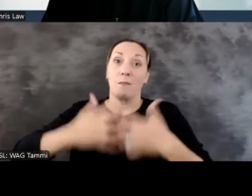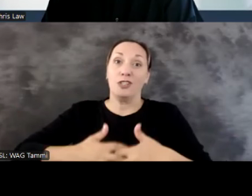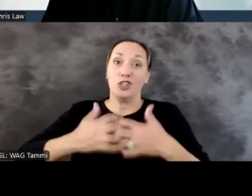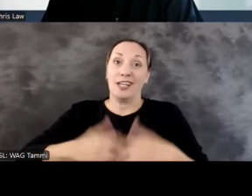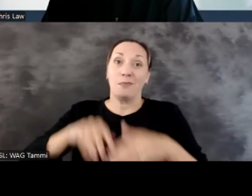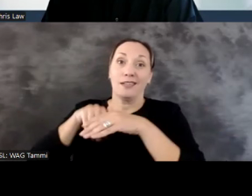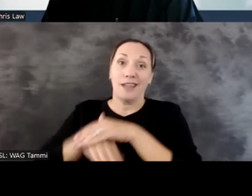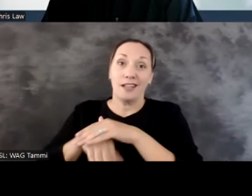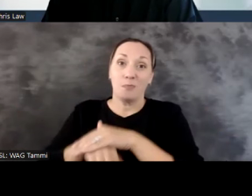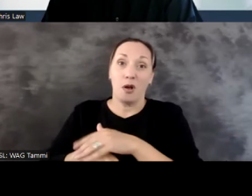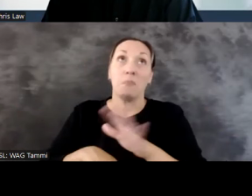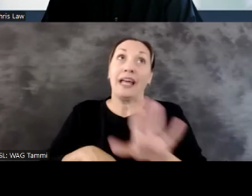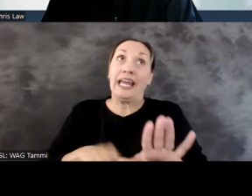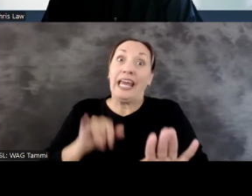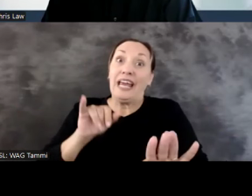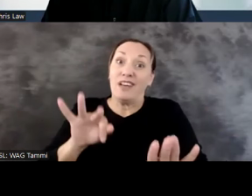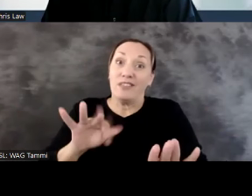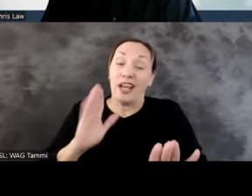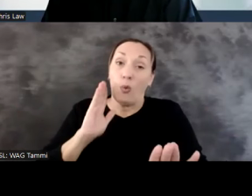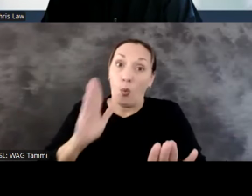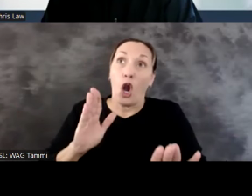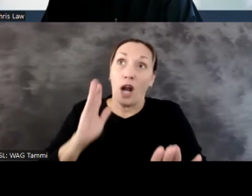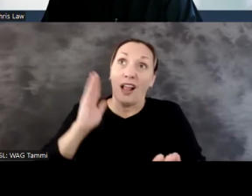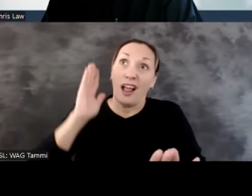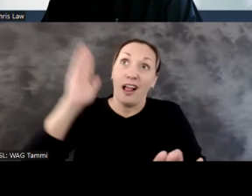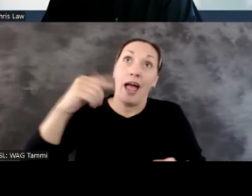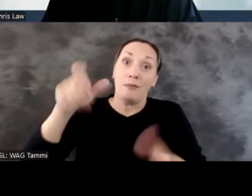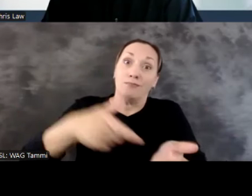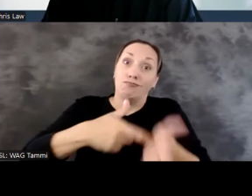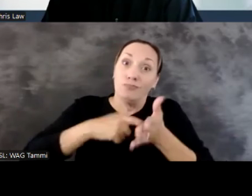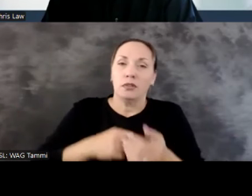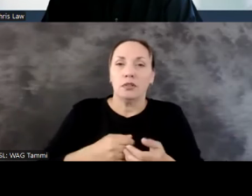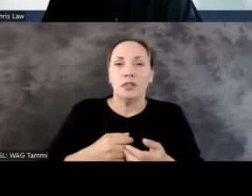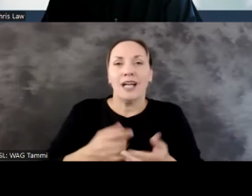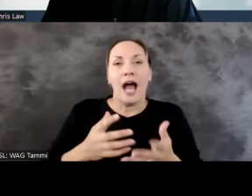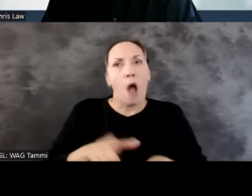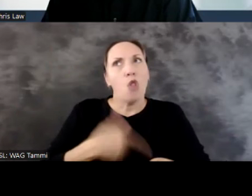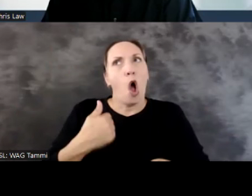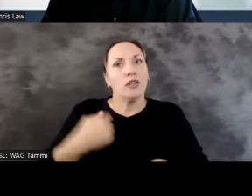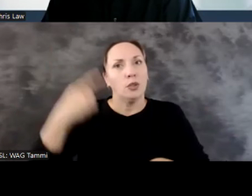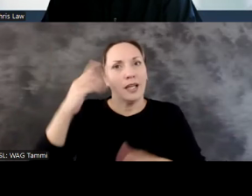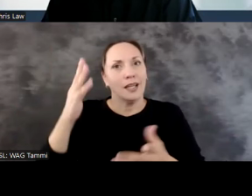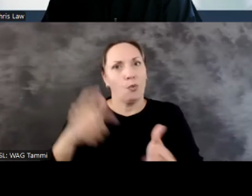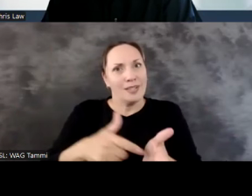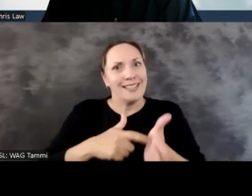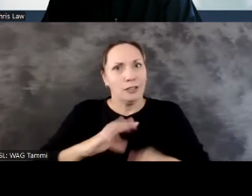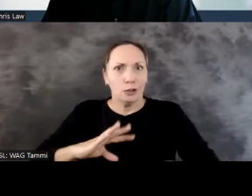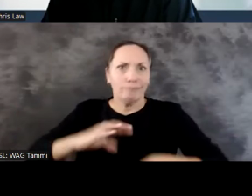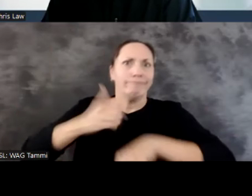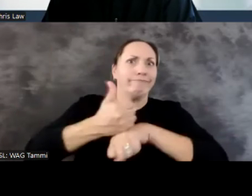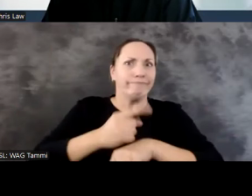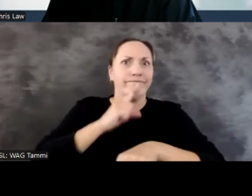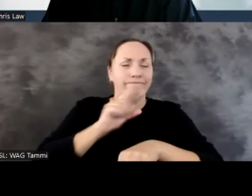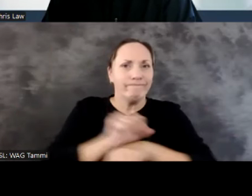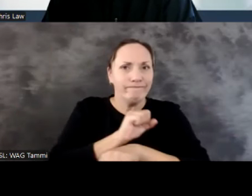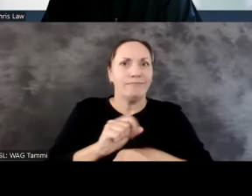they were on the horizon, how many decades do you think it's going to take to implement that and then enforce that